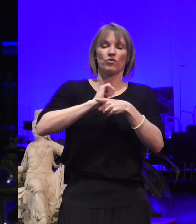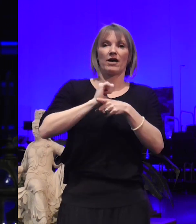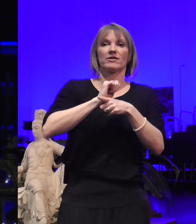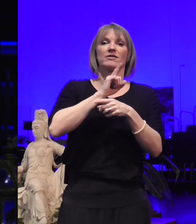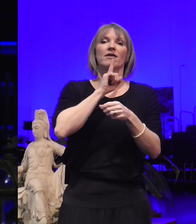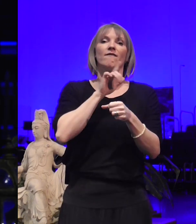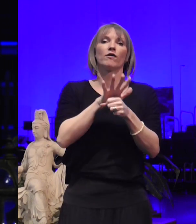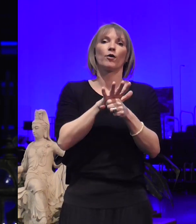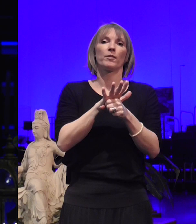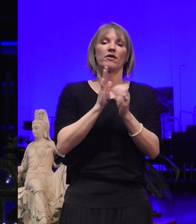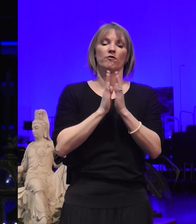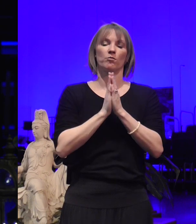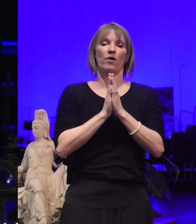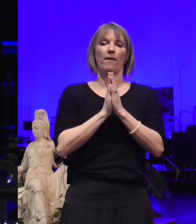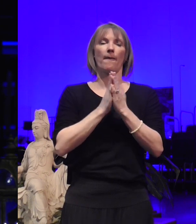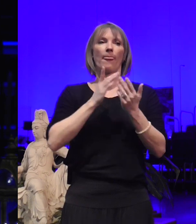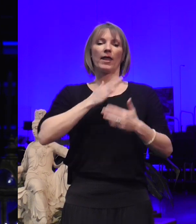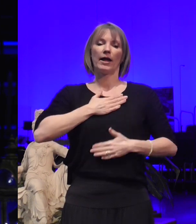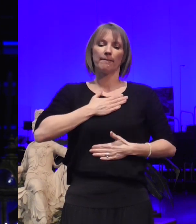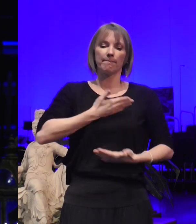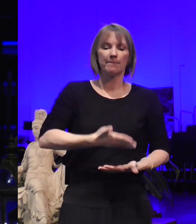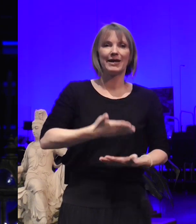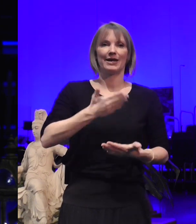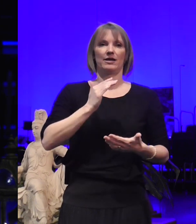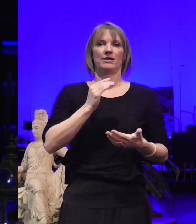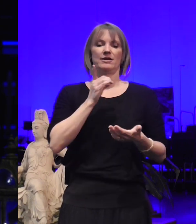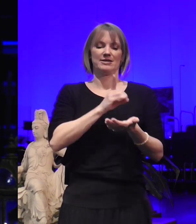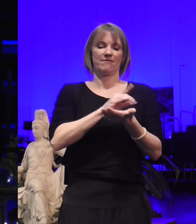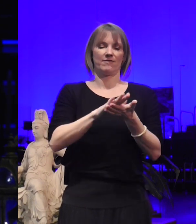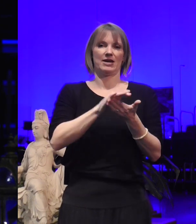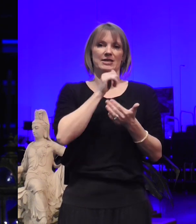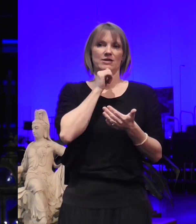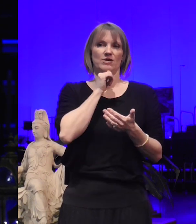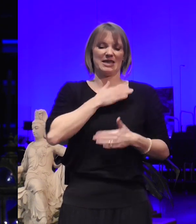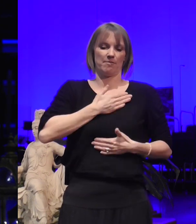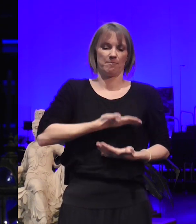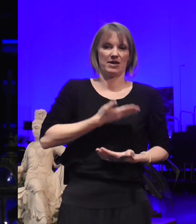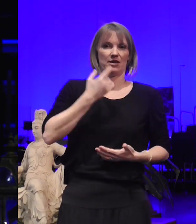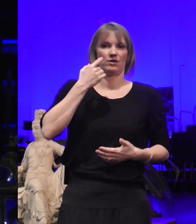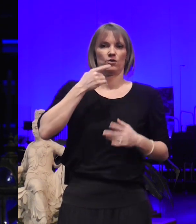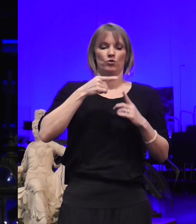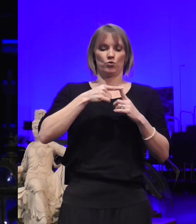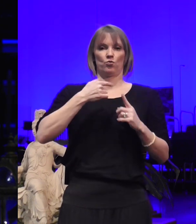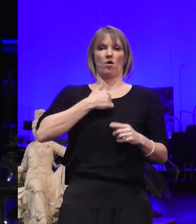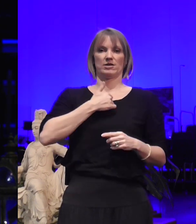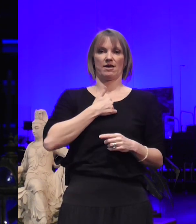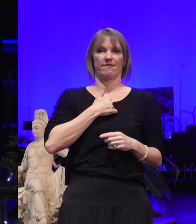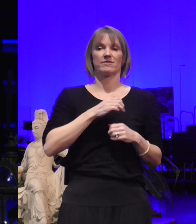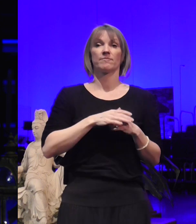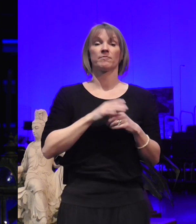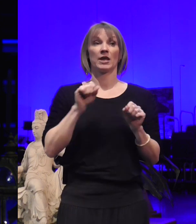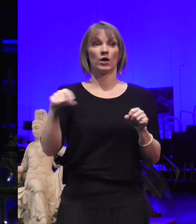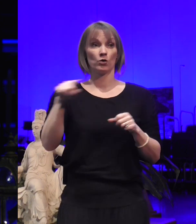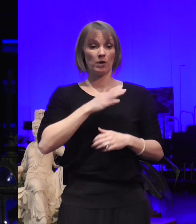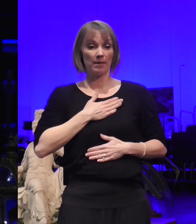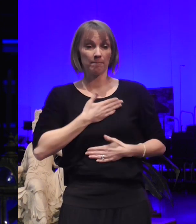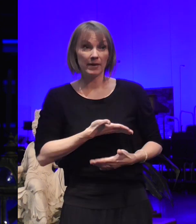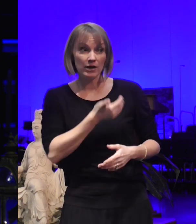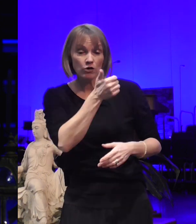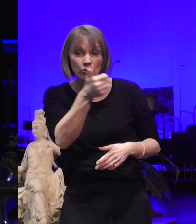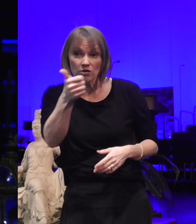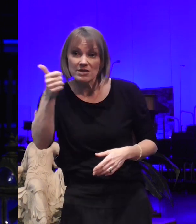affirmative prayer is admitting divine secrets to ourselves. Can you admit to